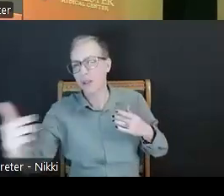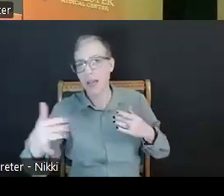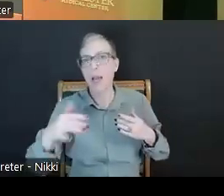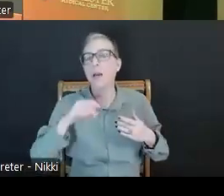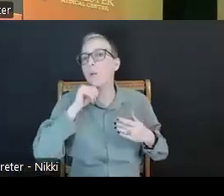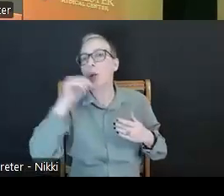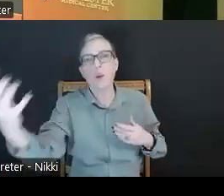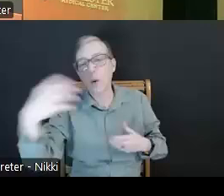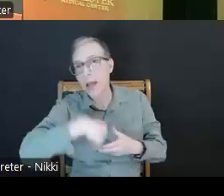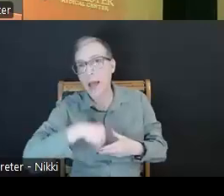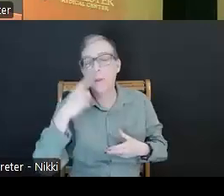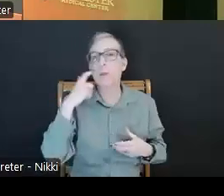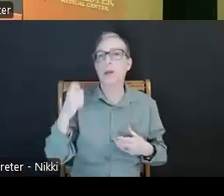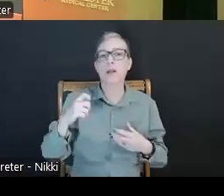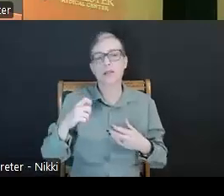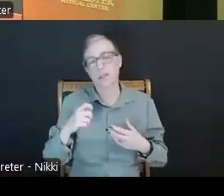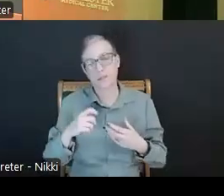more complex very fast.